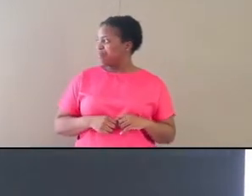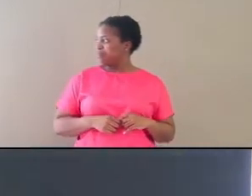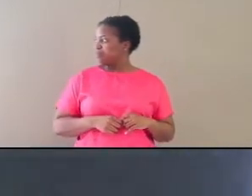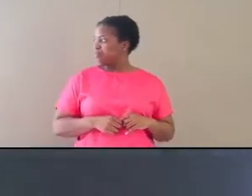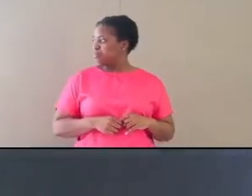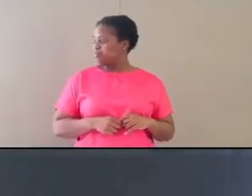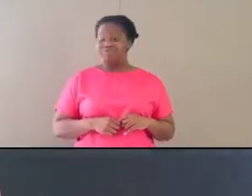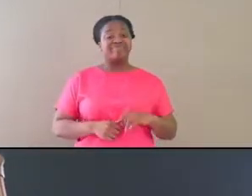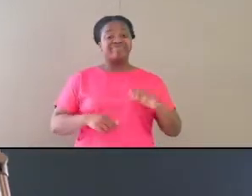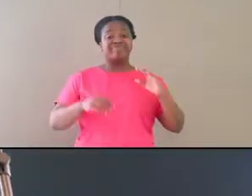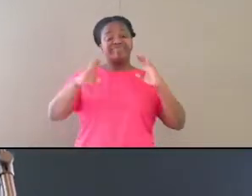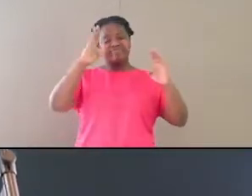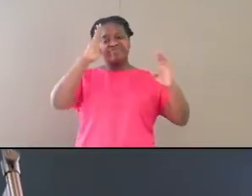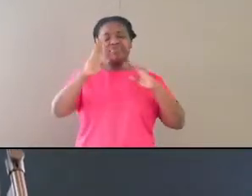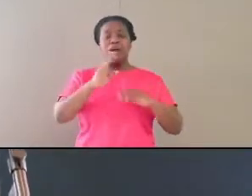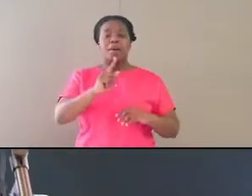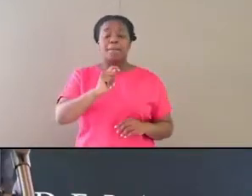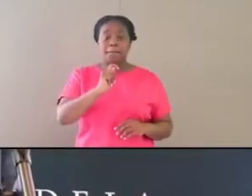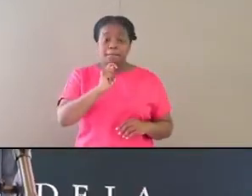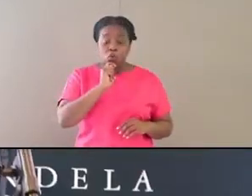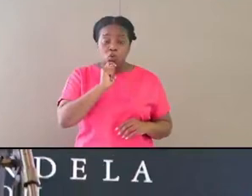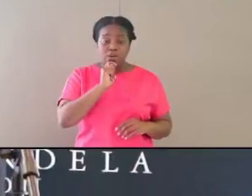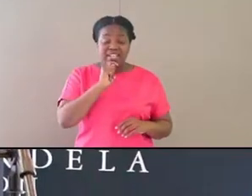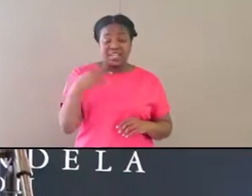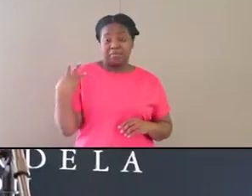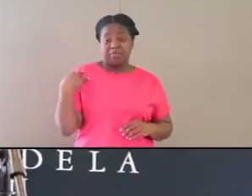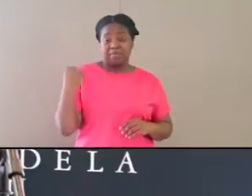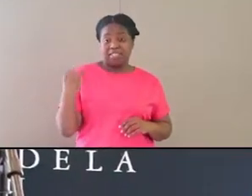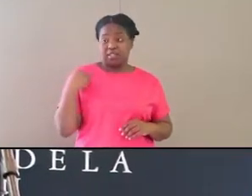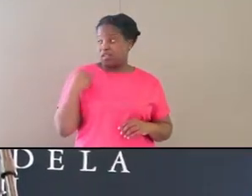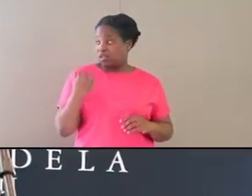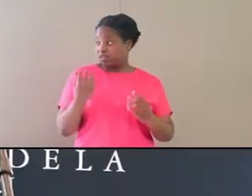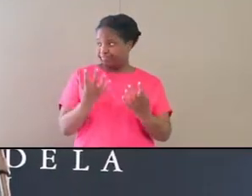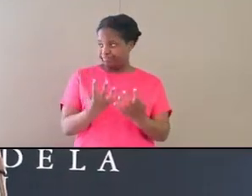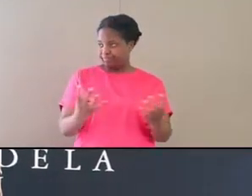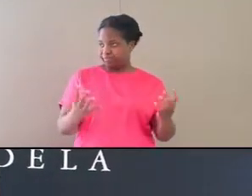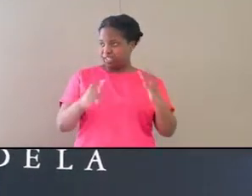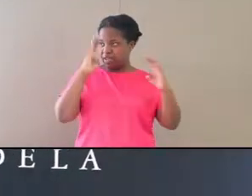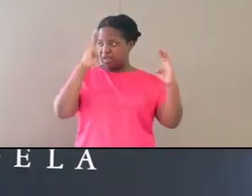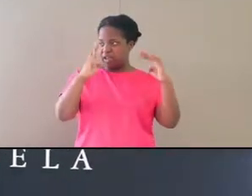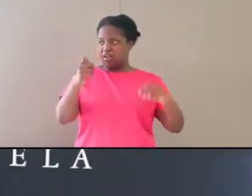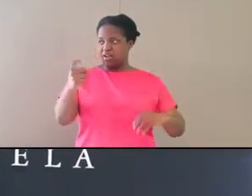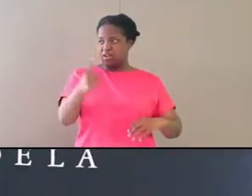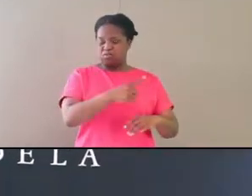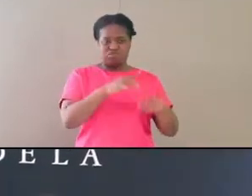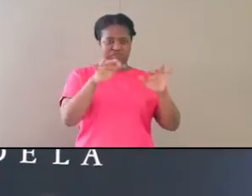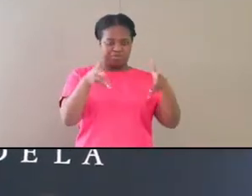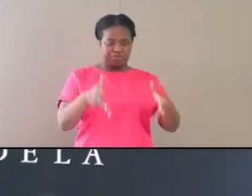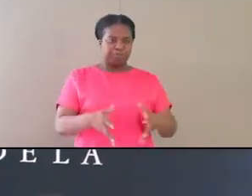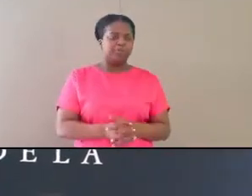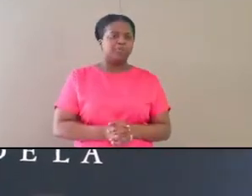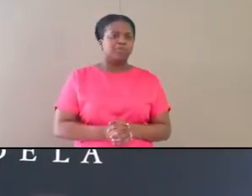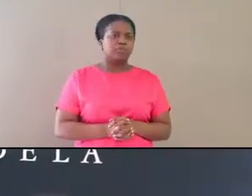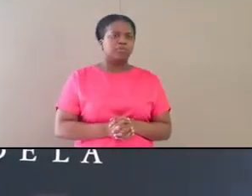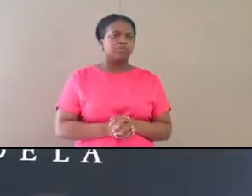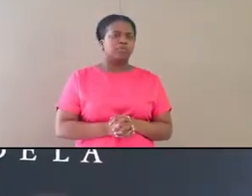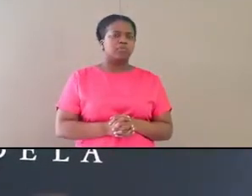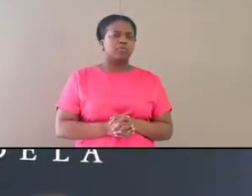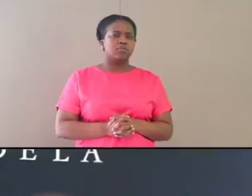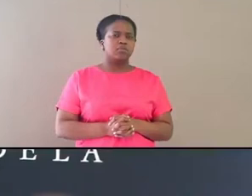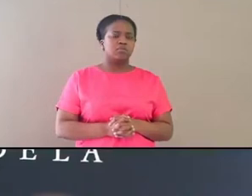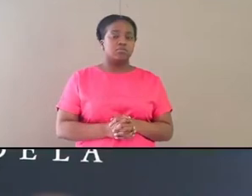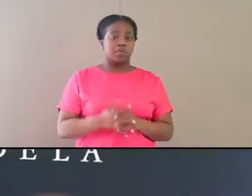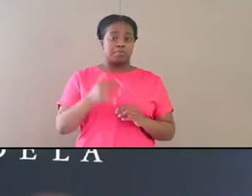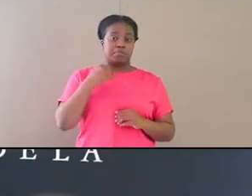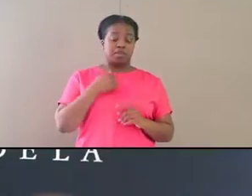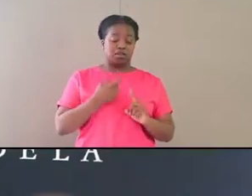Okay, well, good morning, minister, and all protocols observed. So, just to also say that I'm